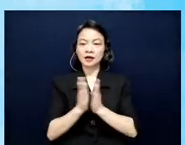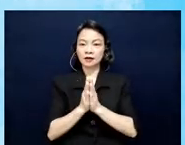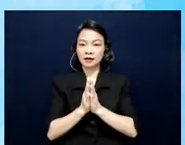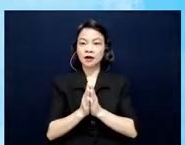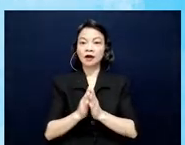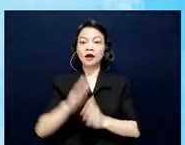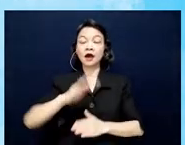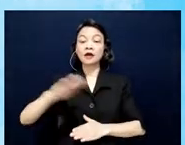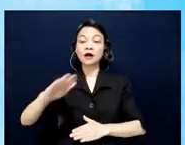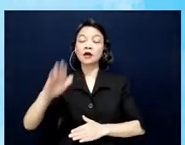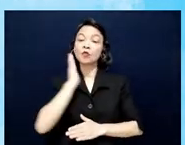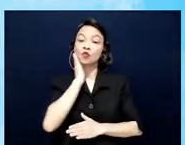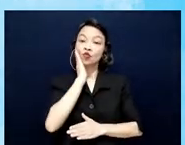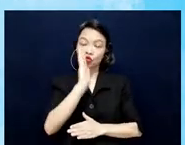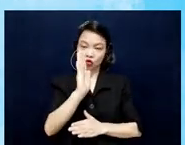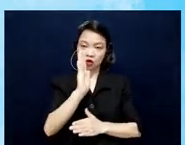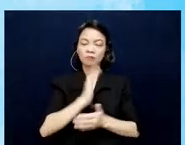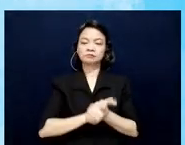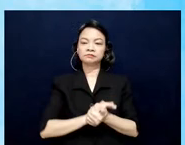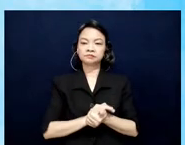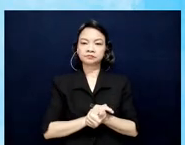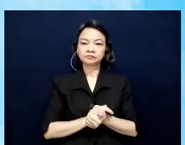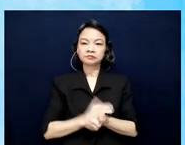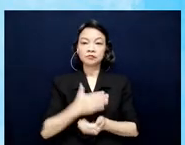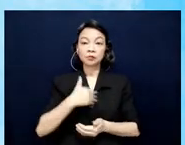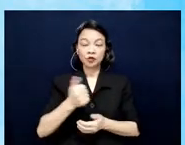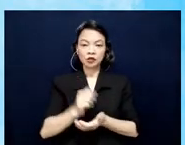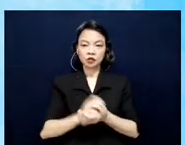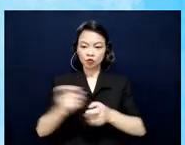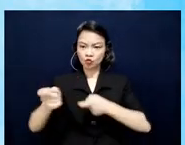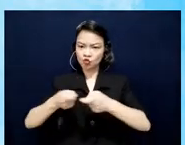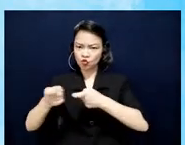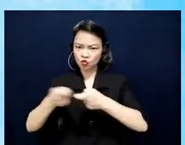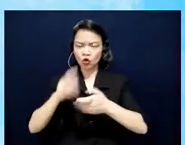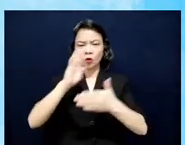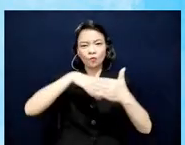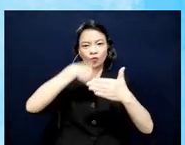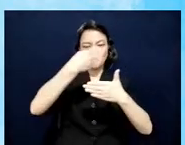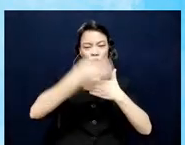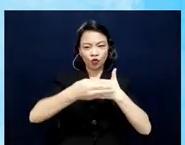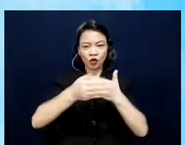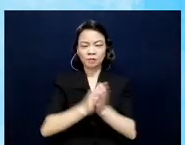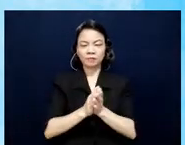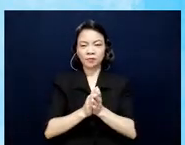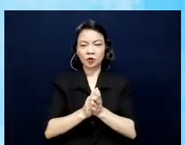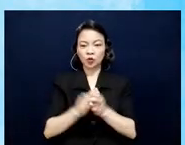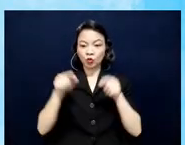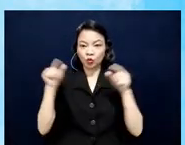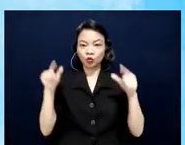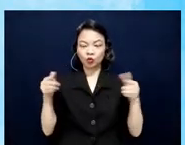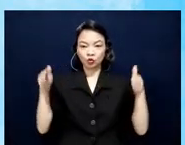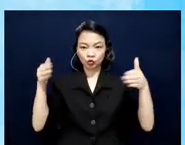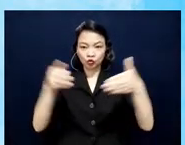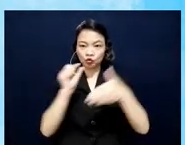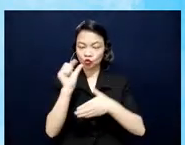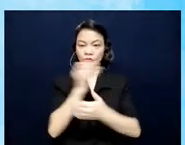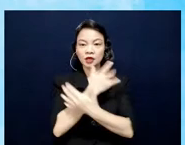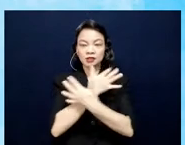community-based delivery model and peer educator approach lead to a sustained behavior